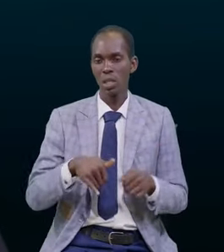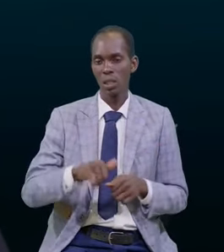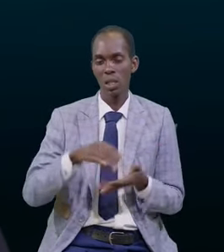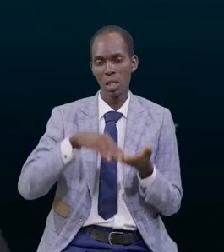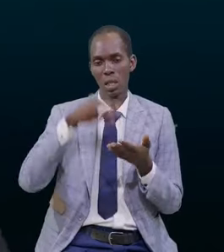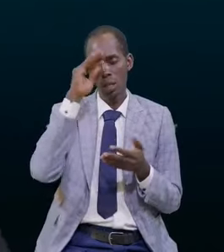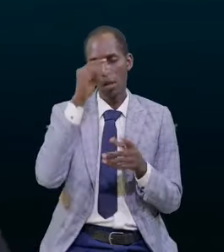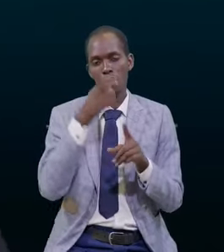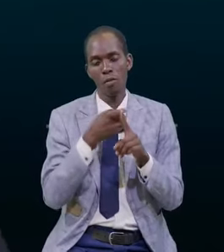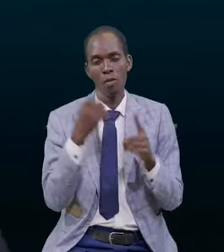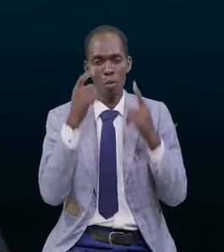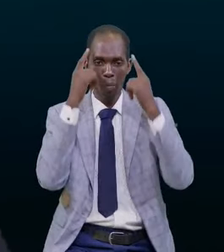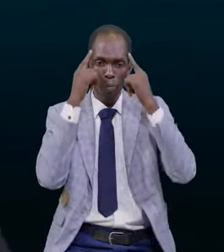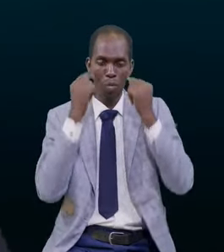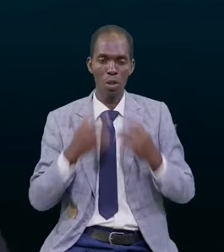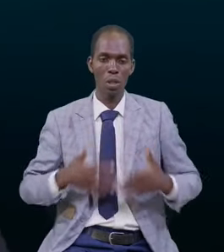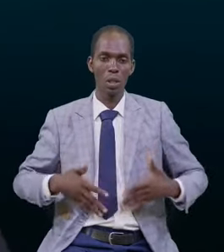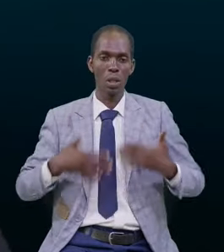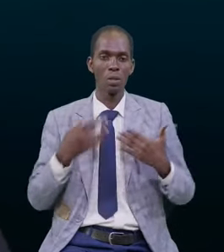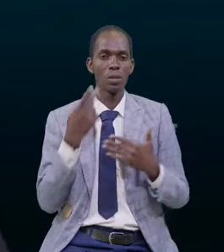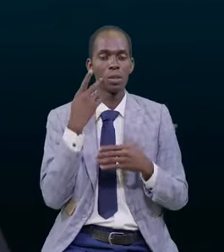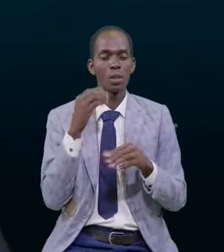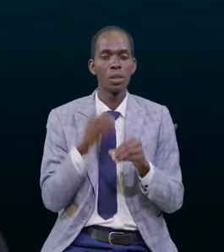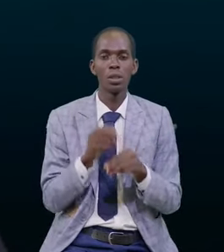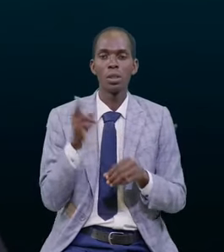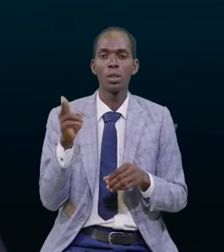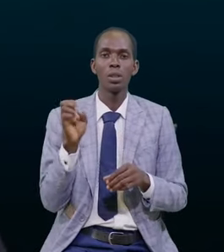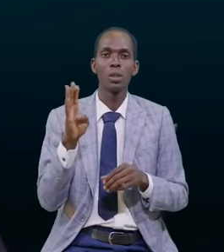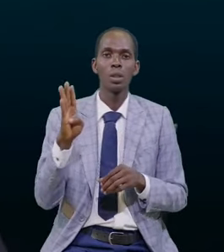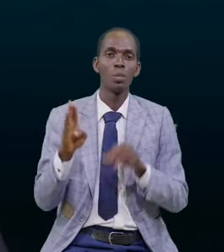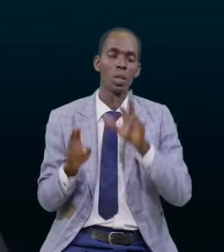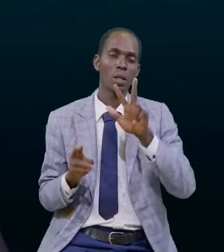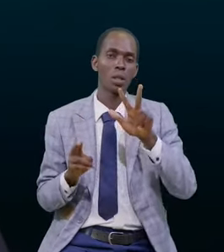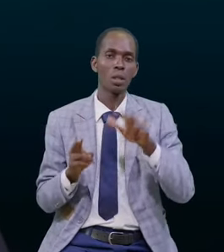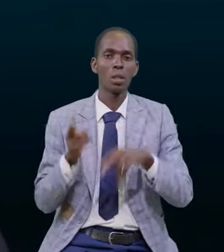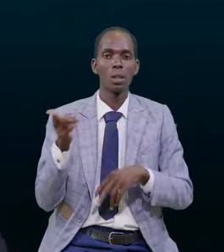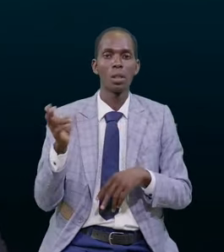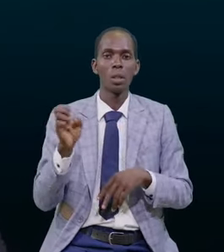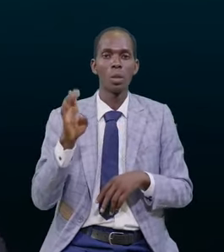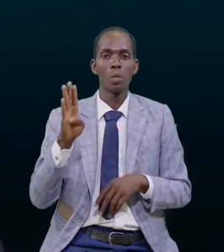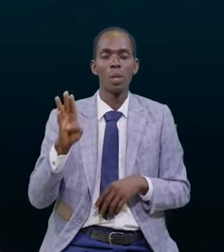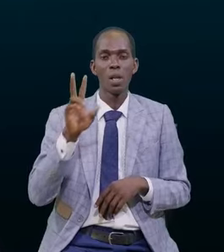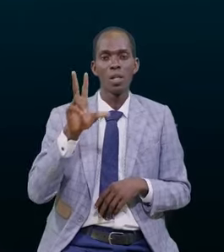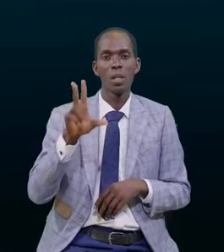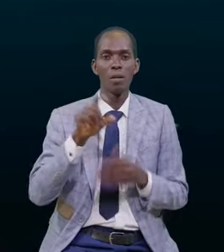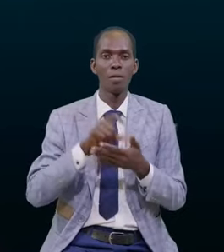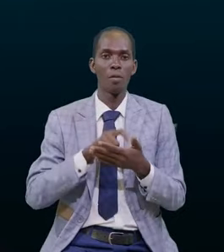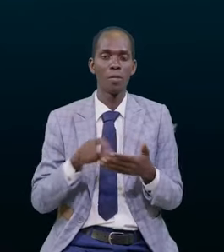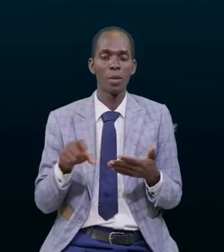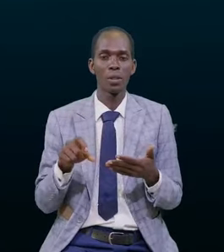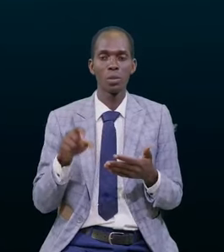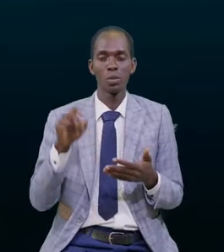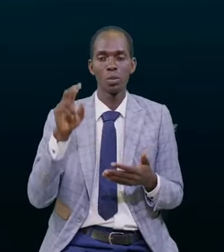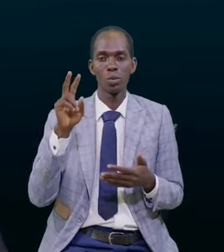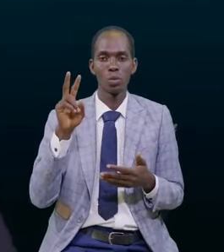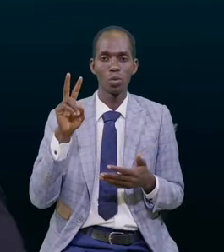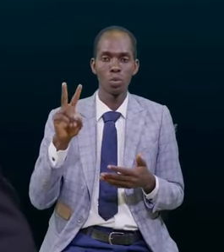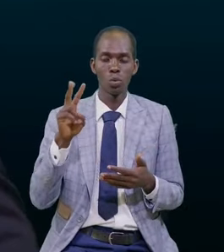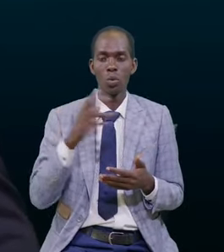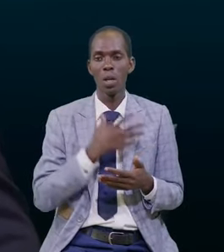chapter 3 Hebrews chapter 3 we are now going to combine verse 2 and verse